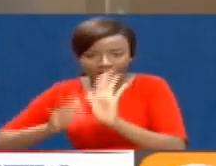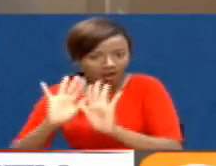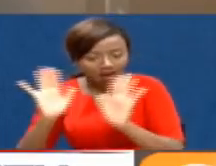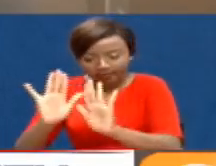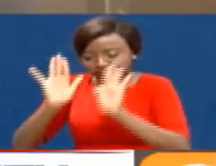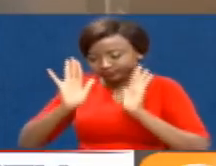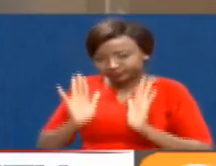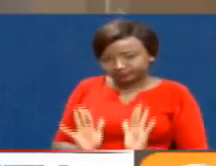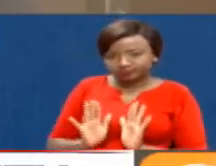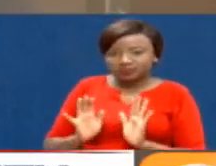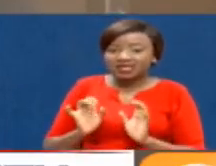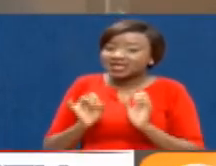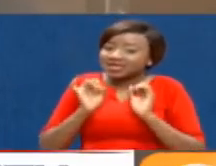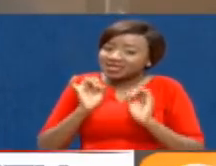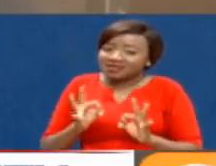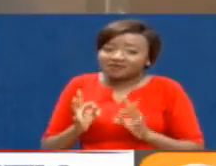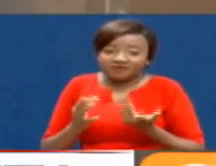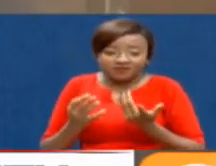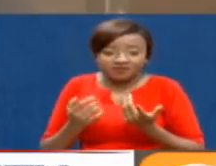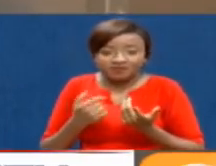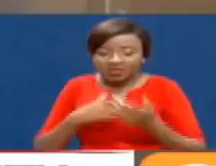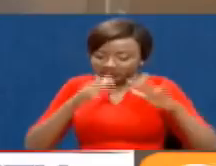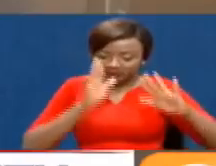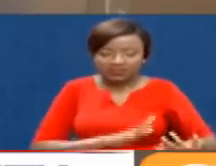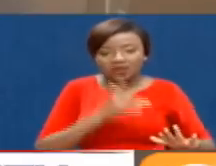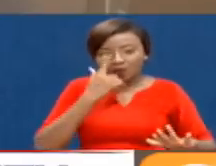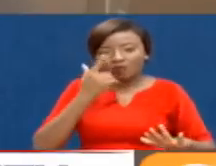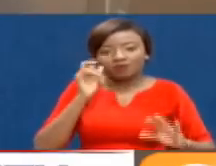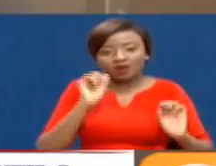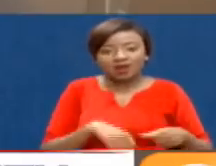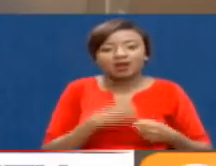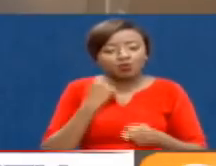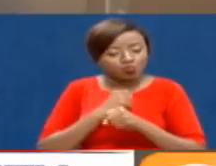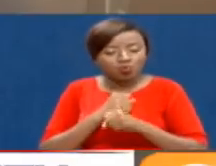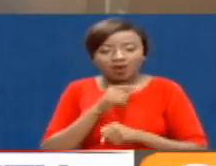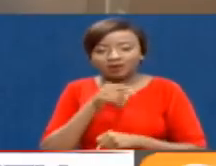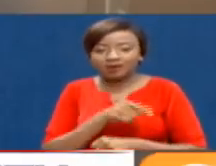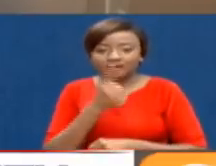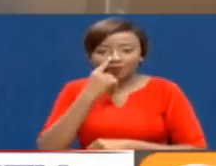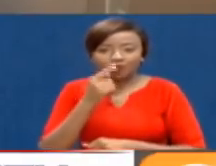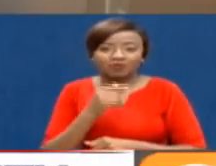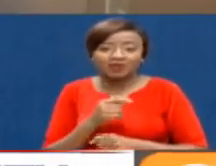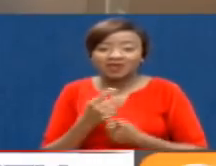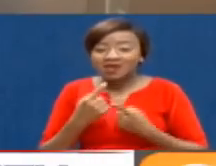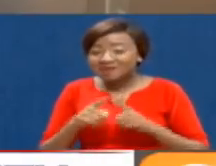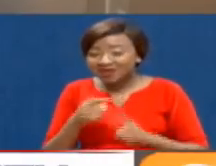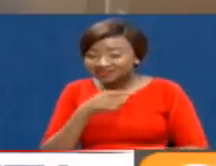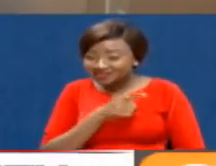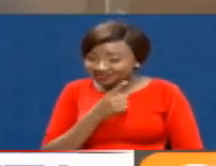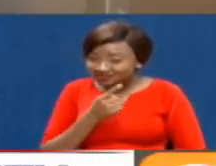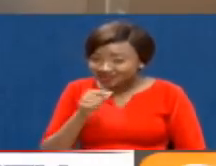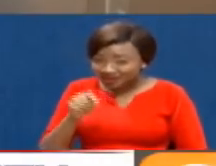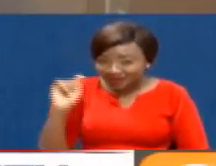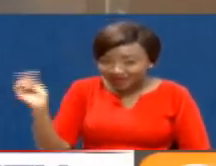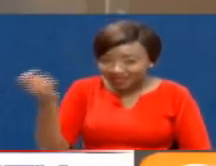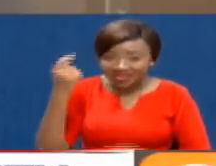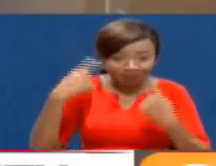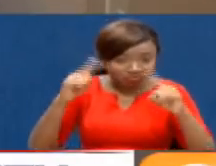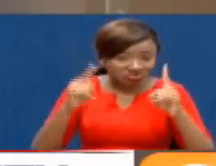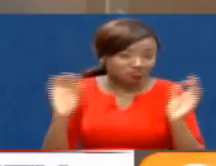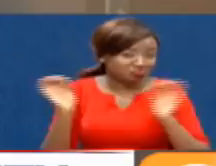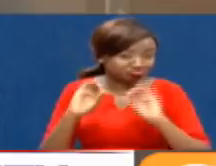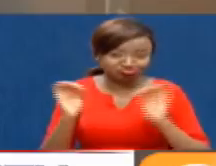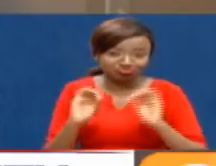public spaces. If you can, as much as possible, stay home, work from home as you can. I realize that's not always possible in Kenya, where some people